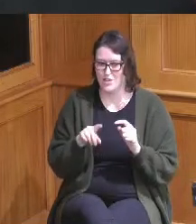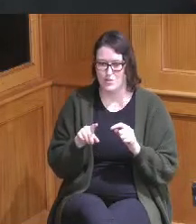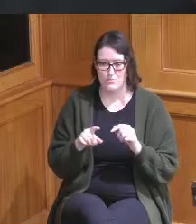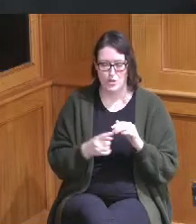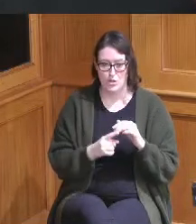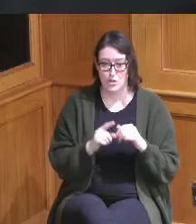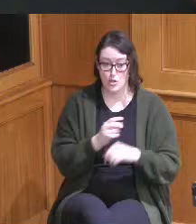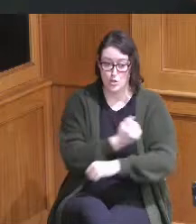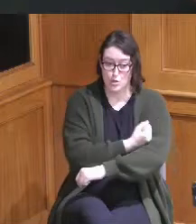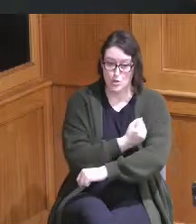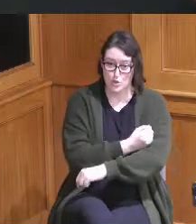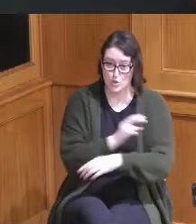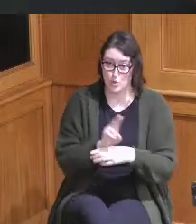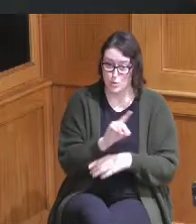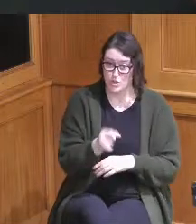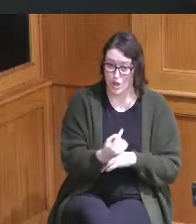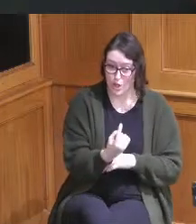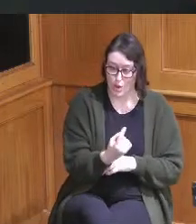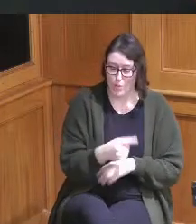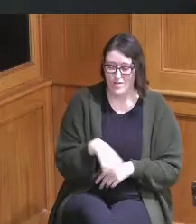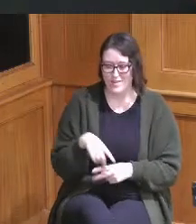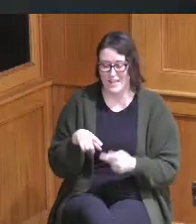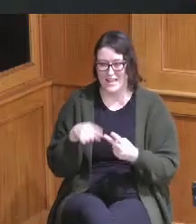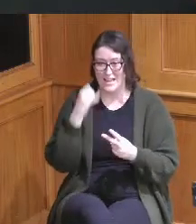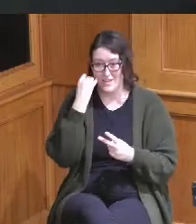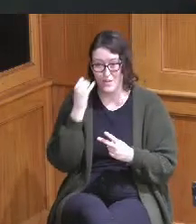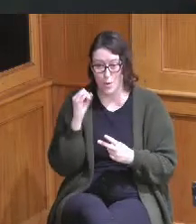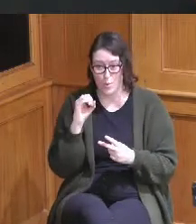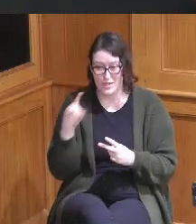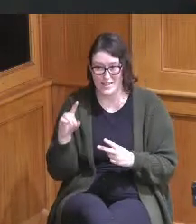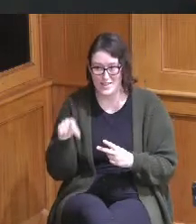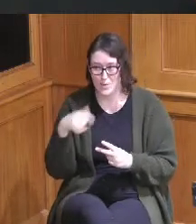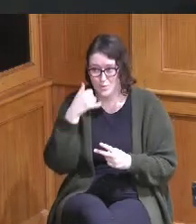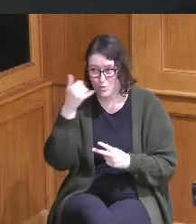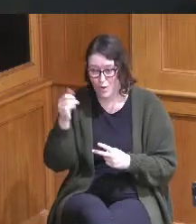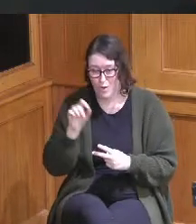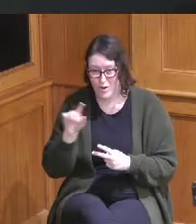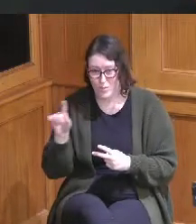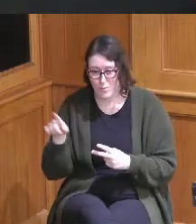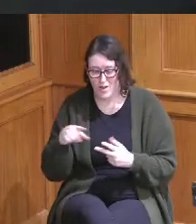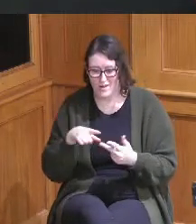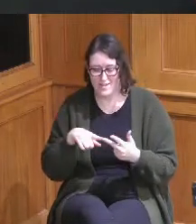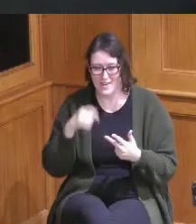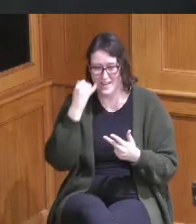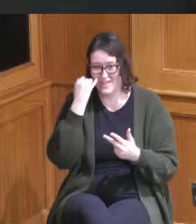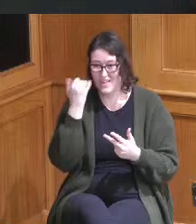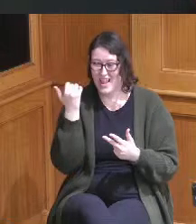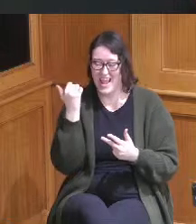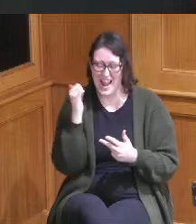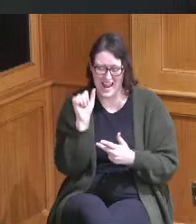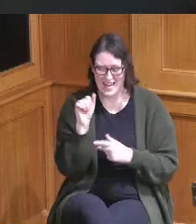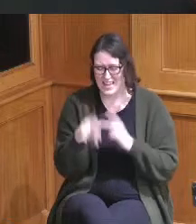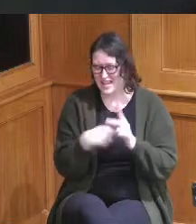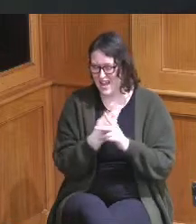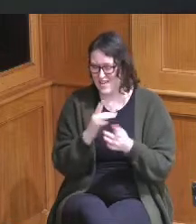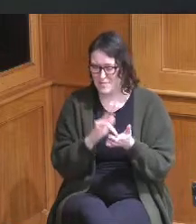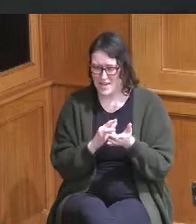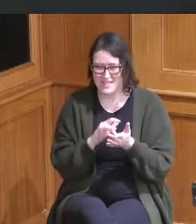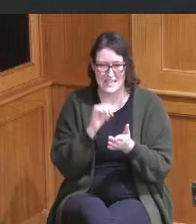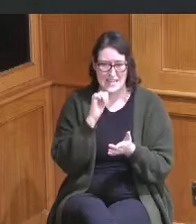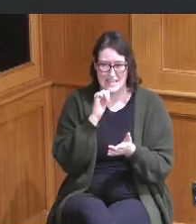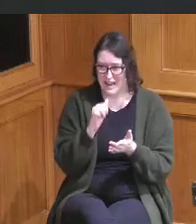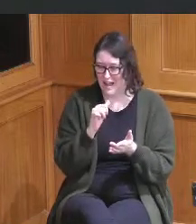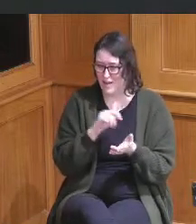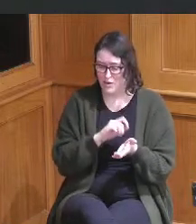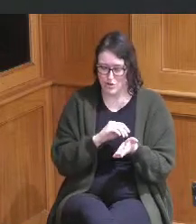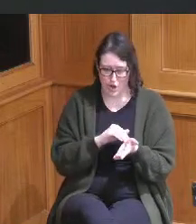calling 911 in the event of an overdose, and recognizing that any non-prescription drug not obtained from a